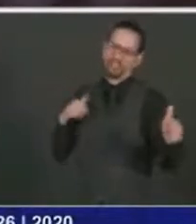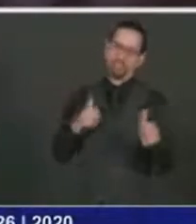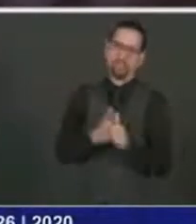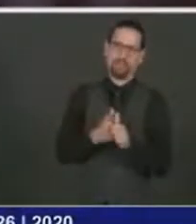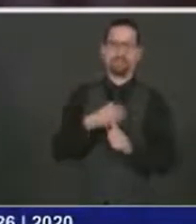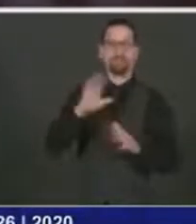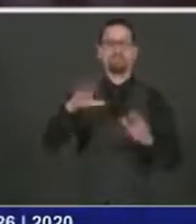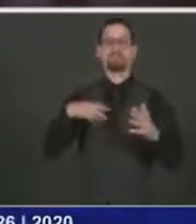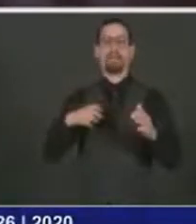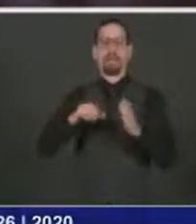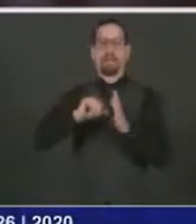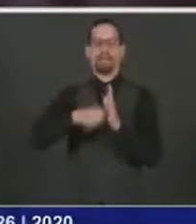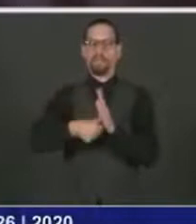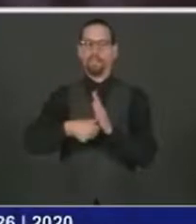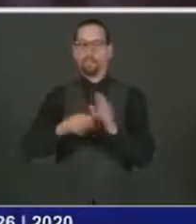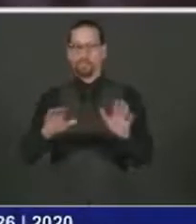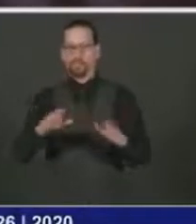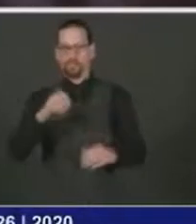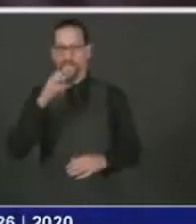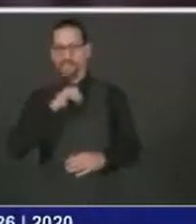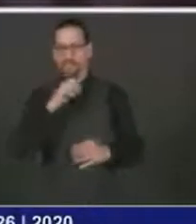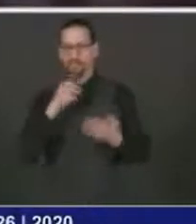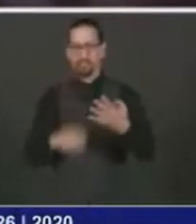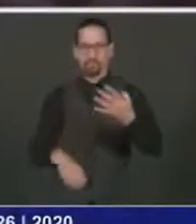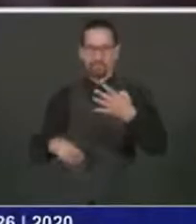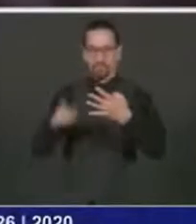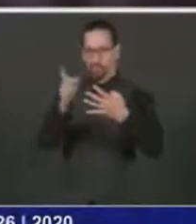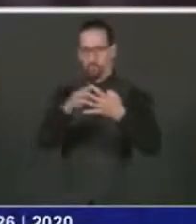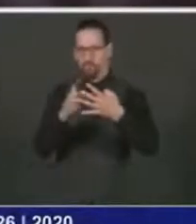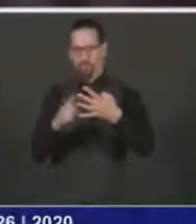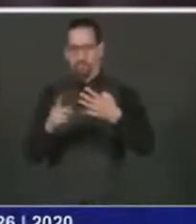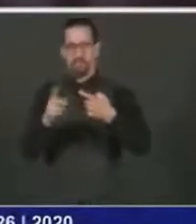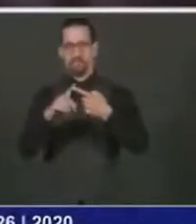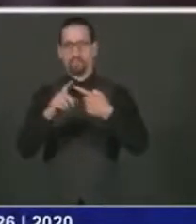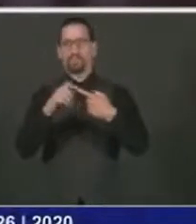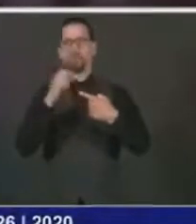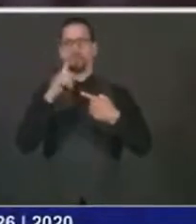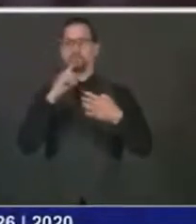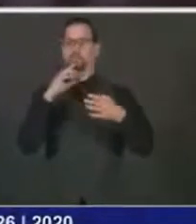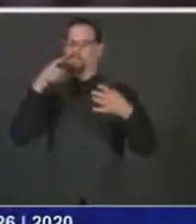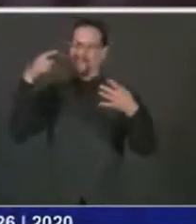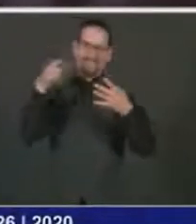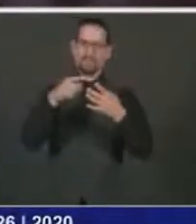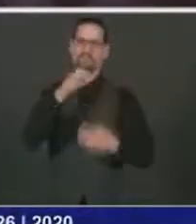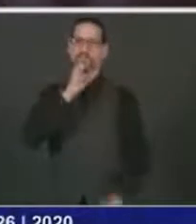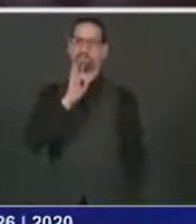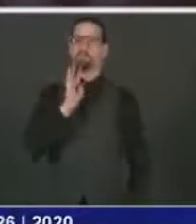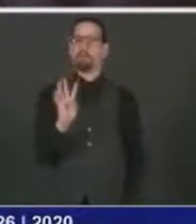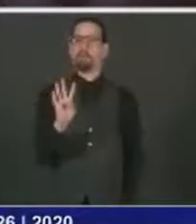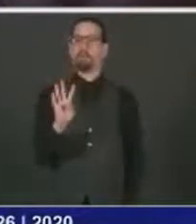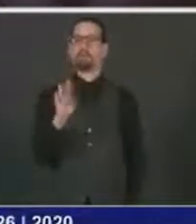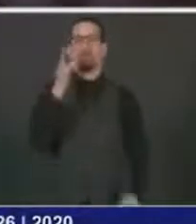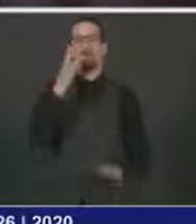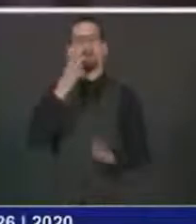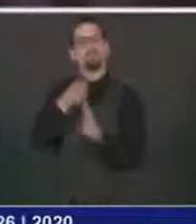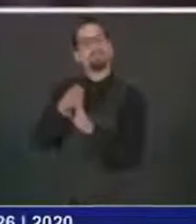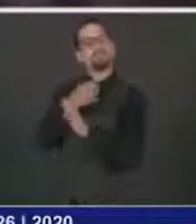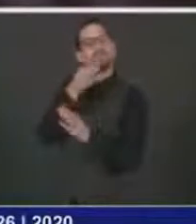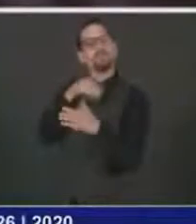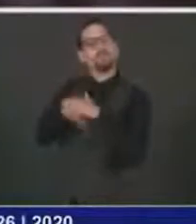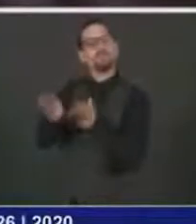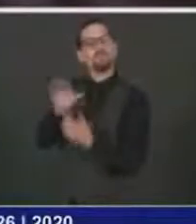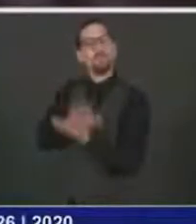emphasize those ages, particularly 4 years of age prior to entering school, and the 11